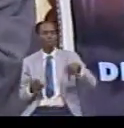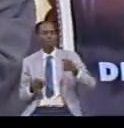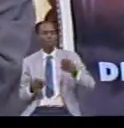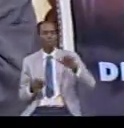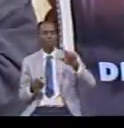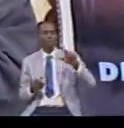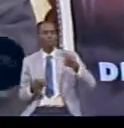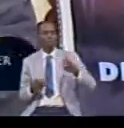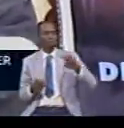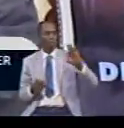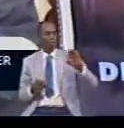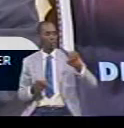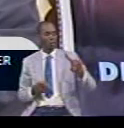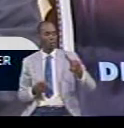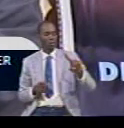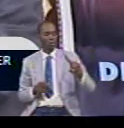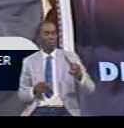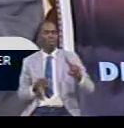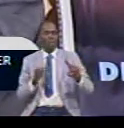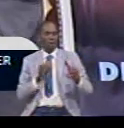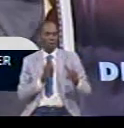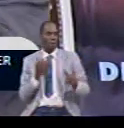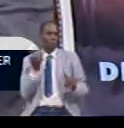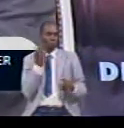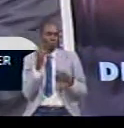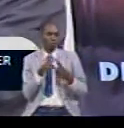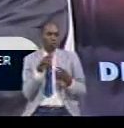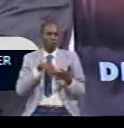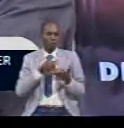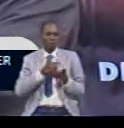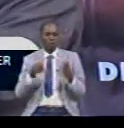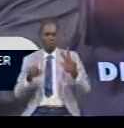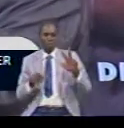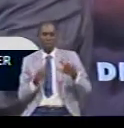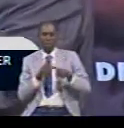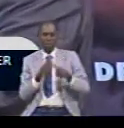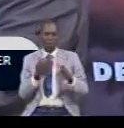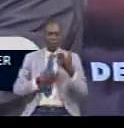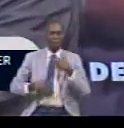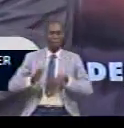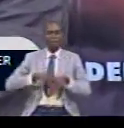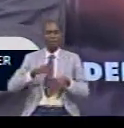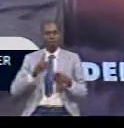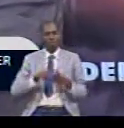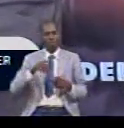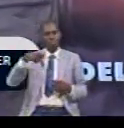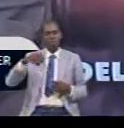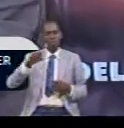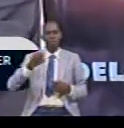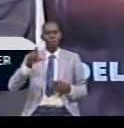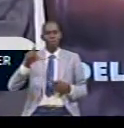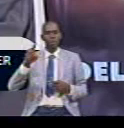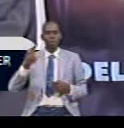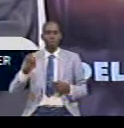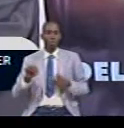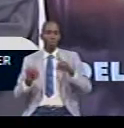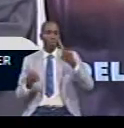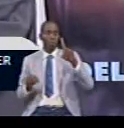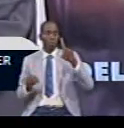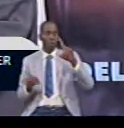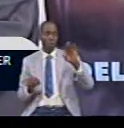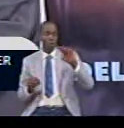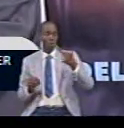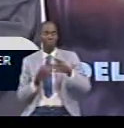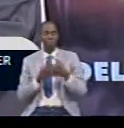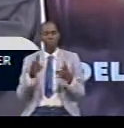Psalm 91. I should have read from verse 3, but let me read, let me back up to verse 1, because the whole thing is good. It's